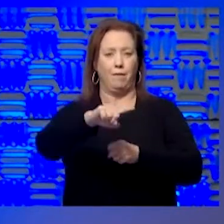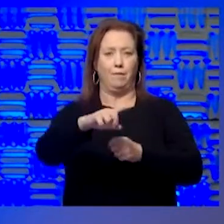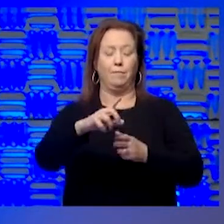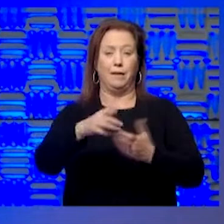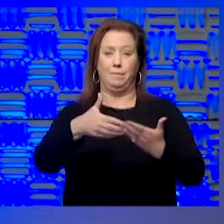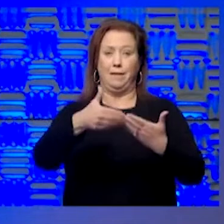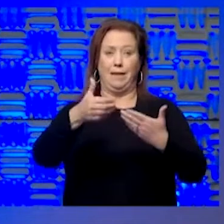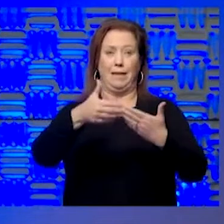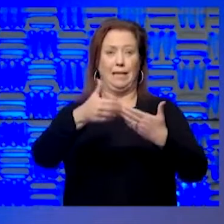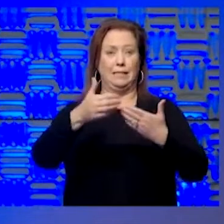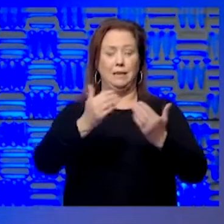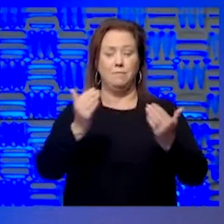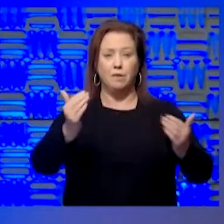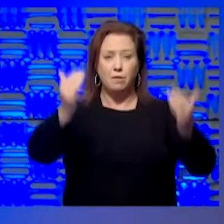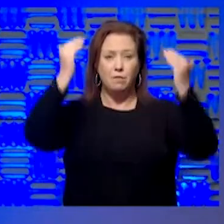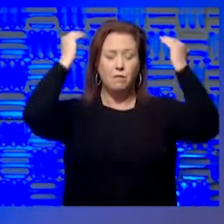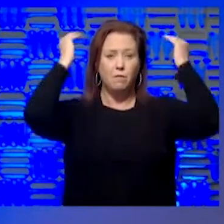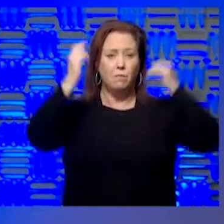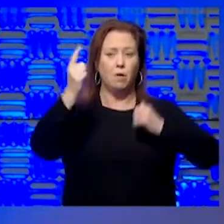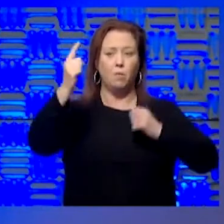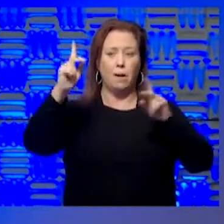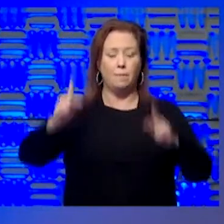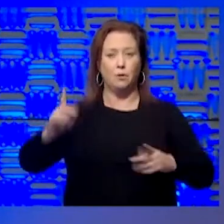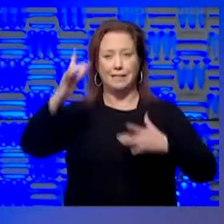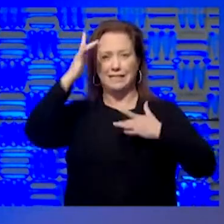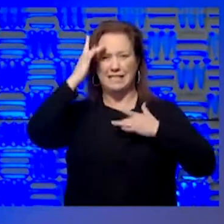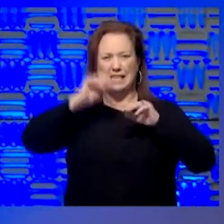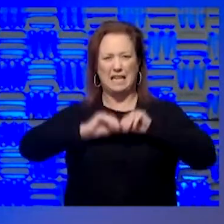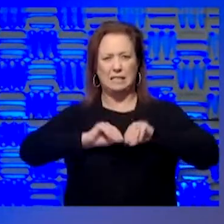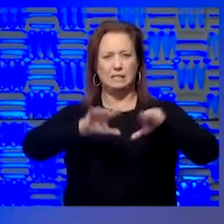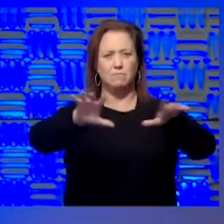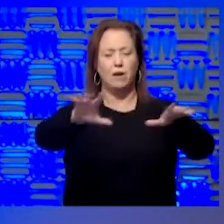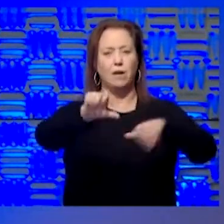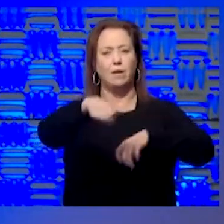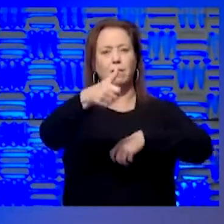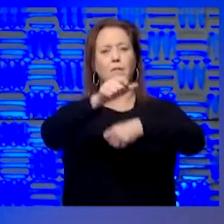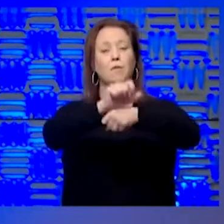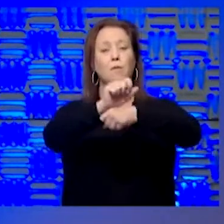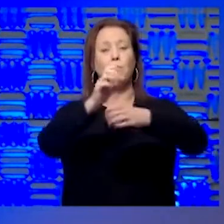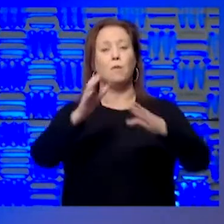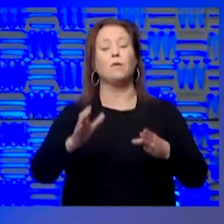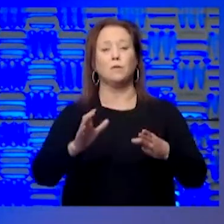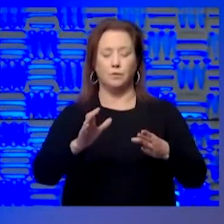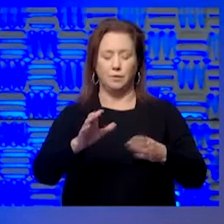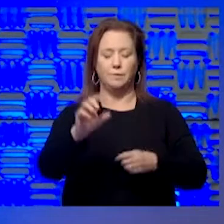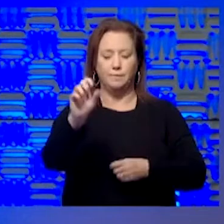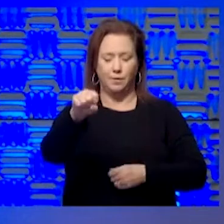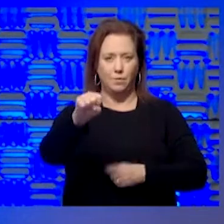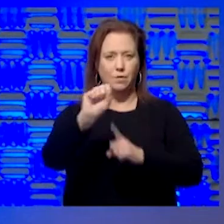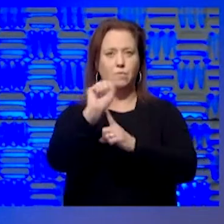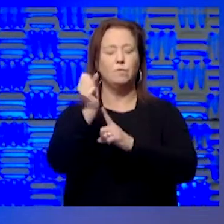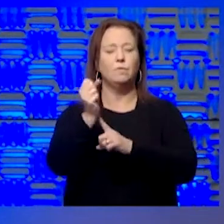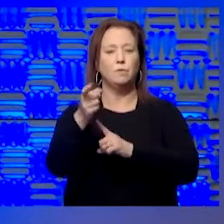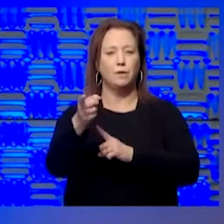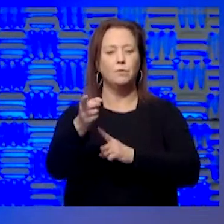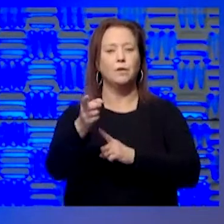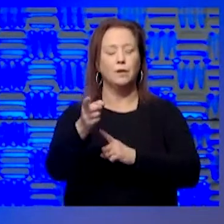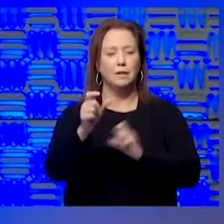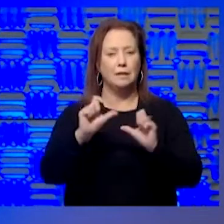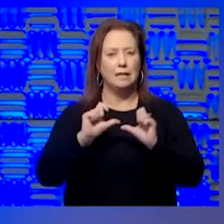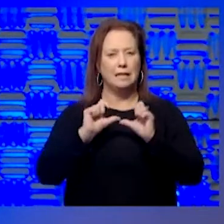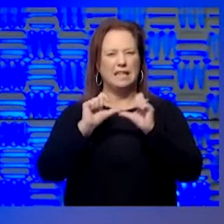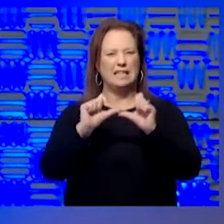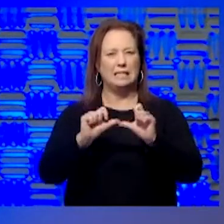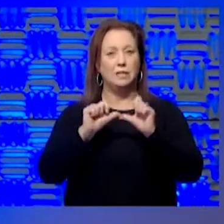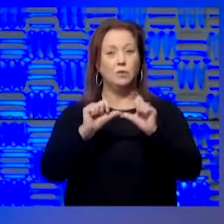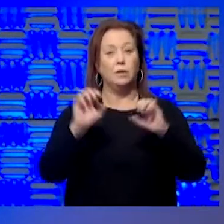very easy to be overwhelmed if one person is ill and spread it to other workers. And so certainly in those cases,